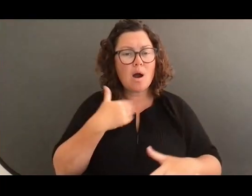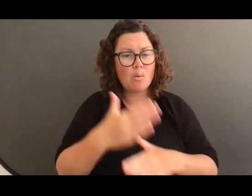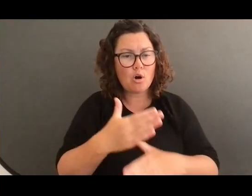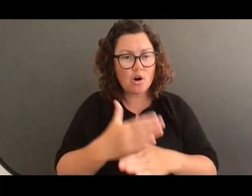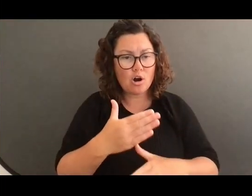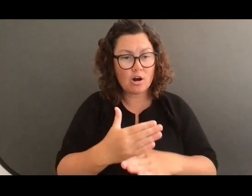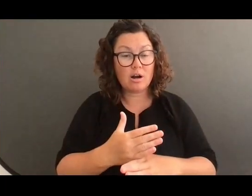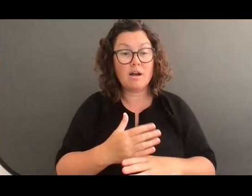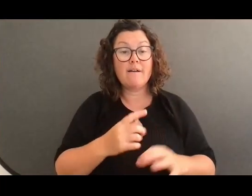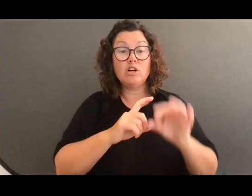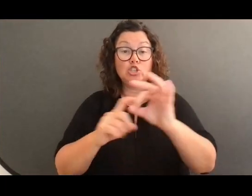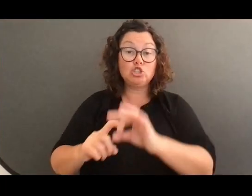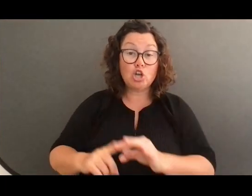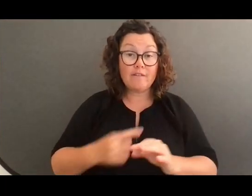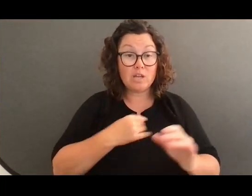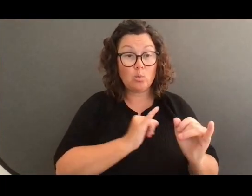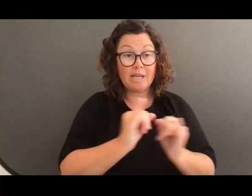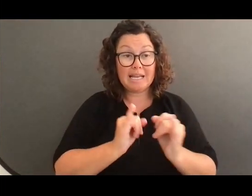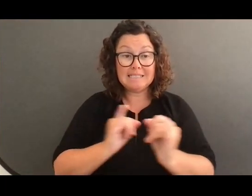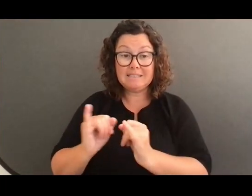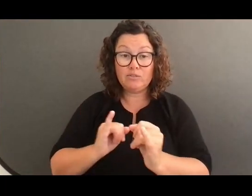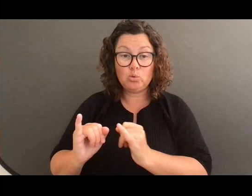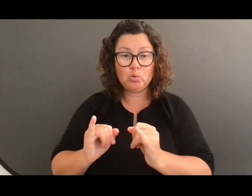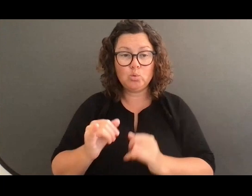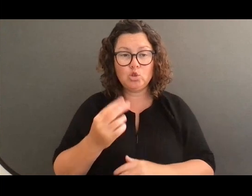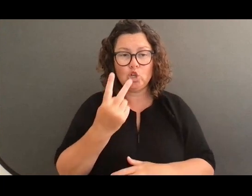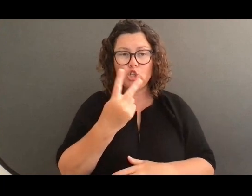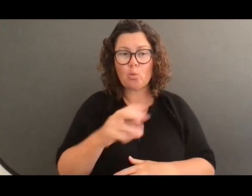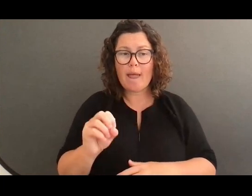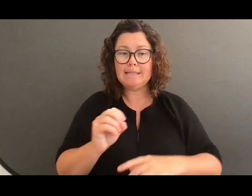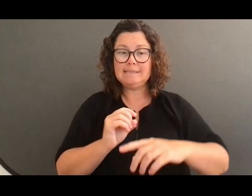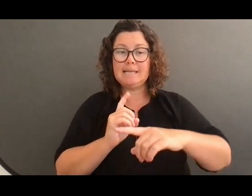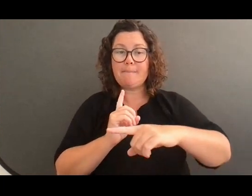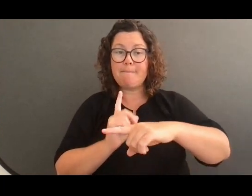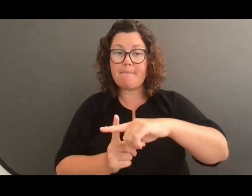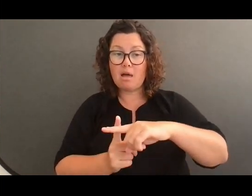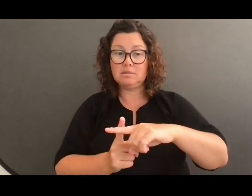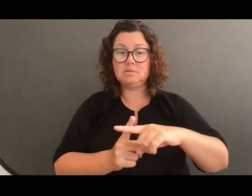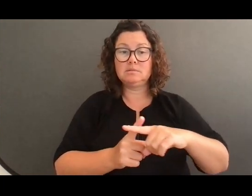plus artists and community members, either in person or on the phone, and they were given a small koha or gift for